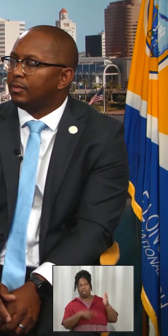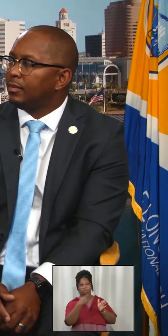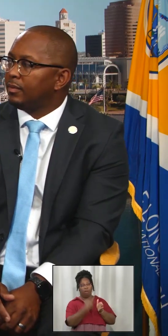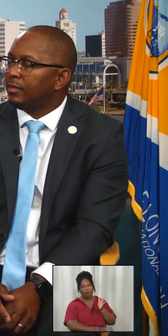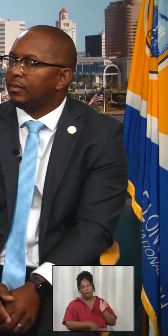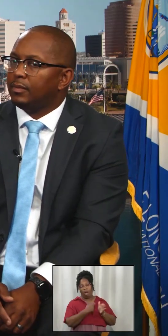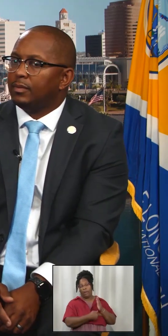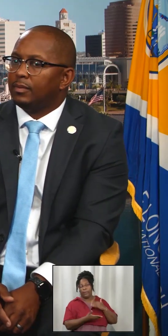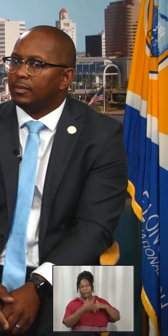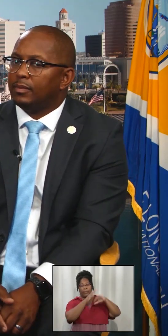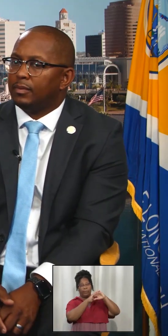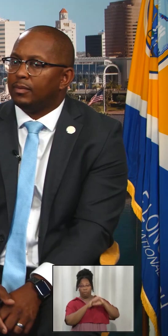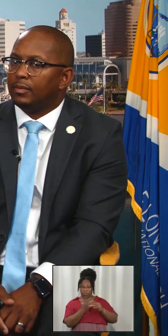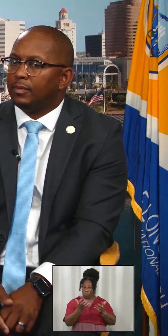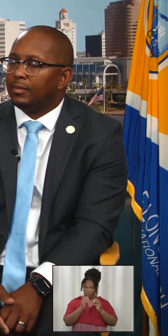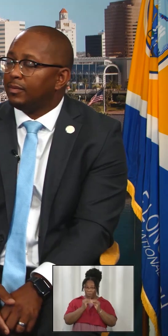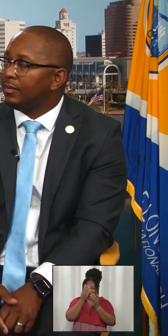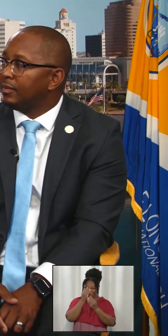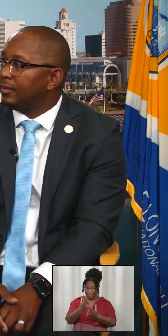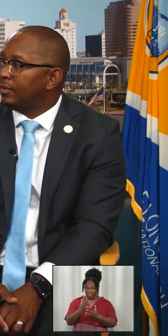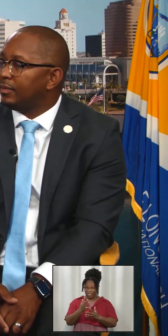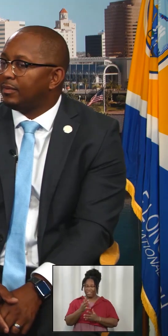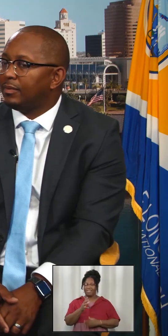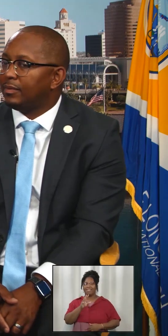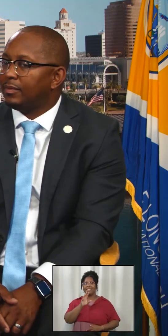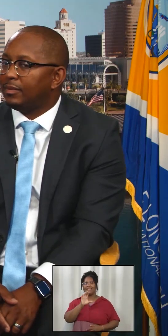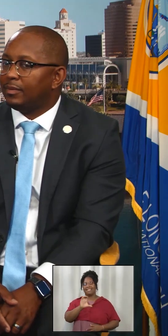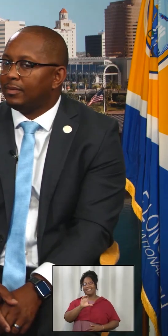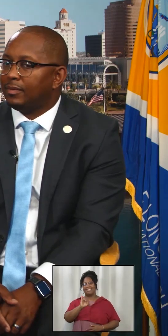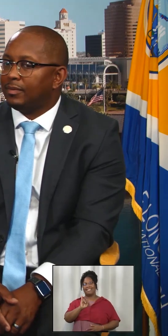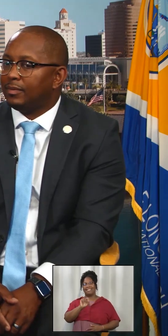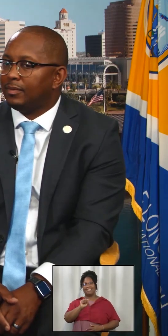more information, by the way, our website is